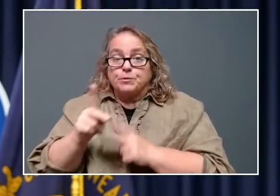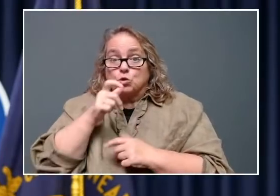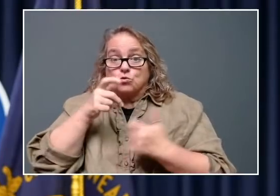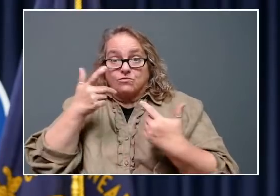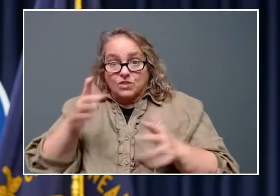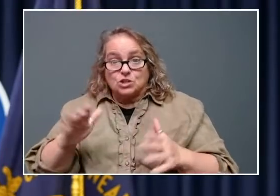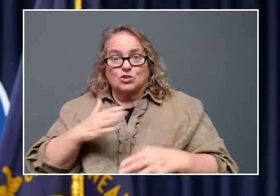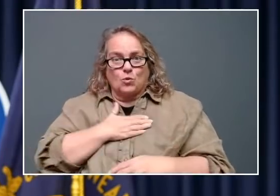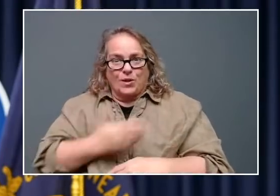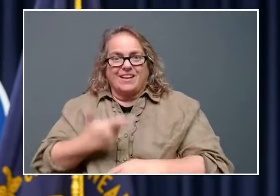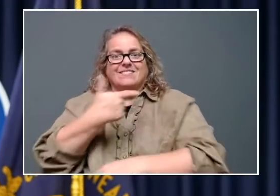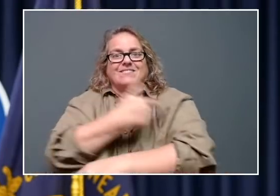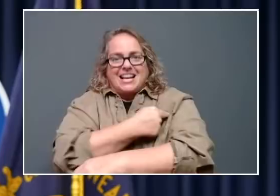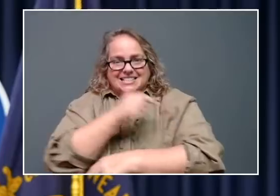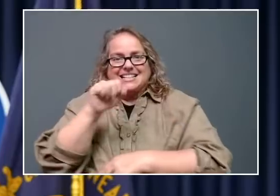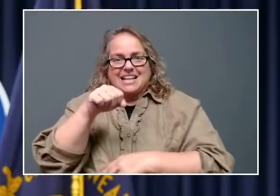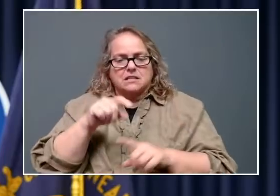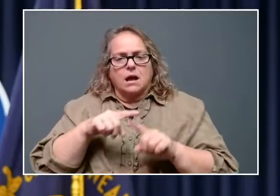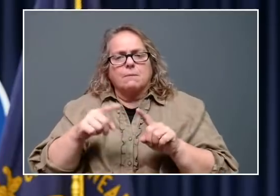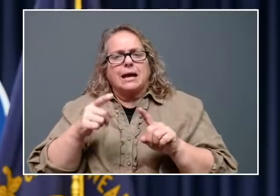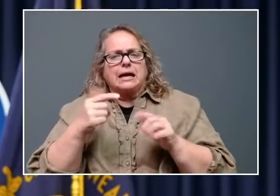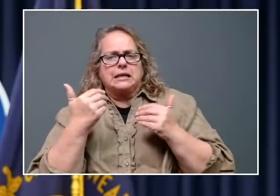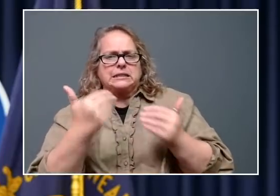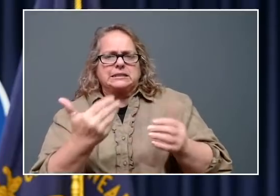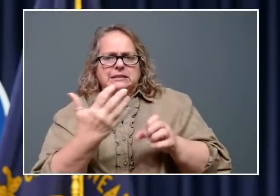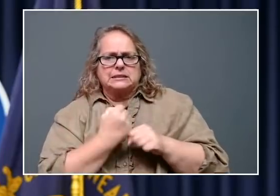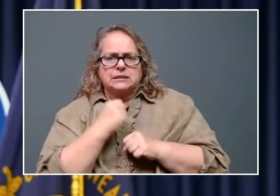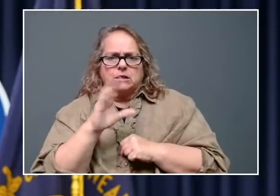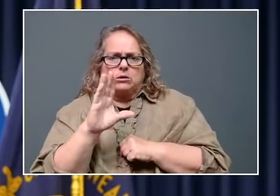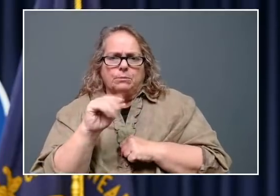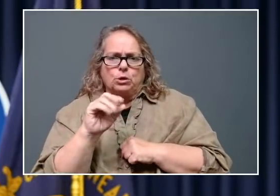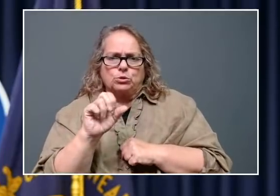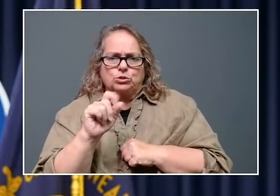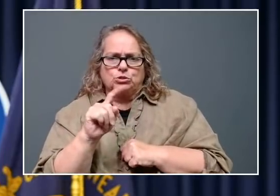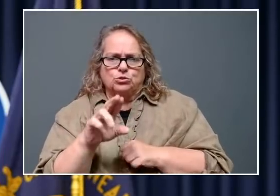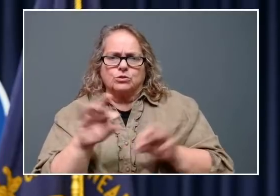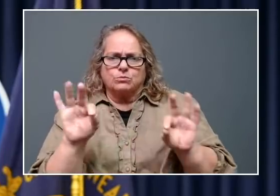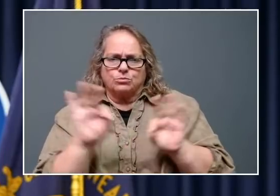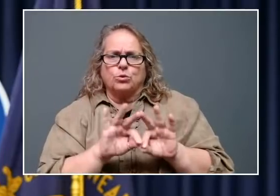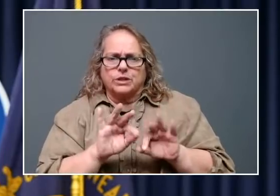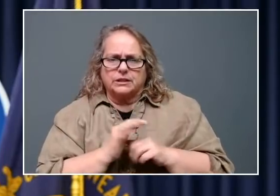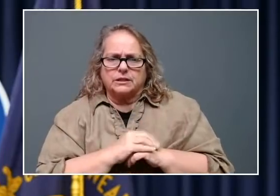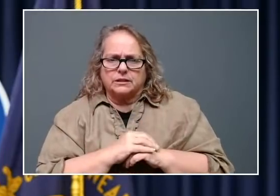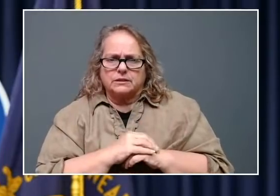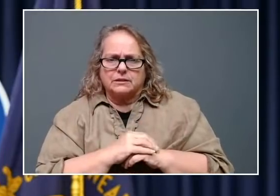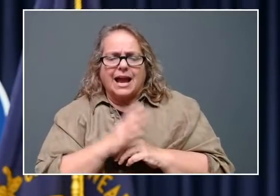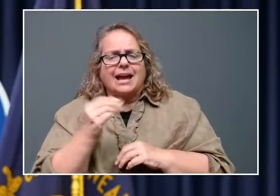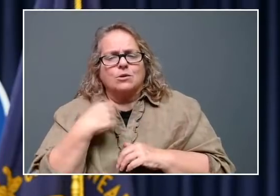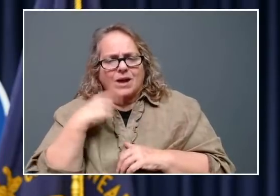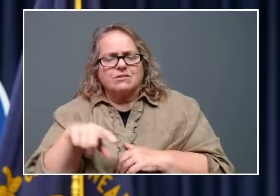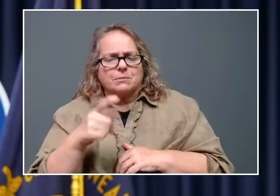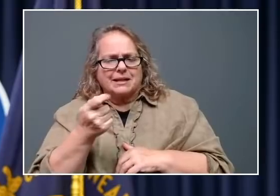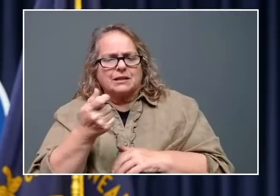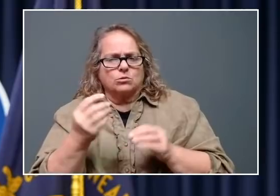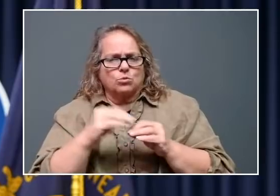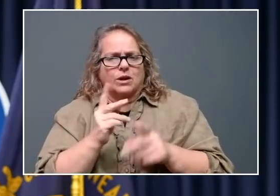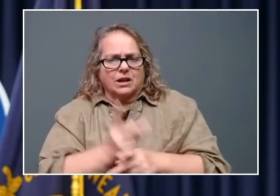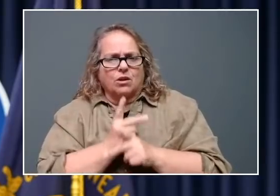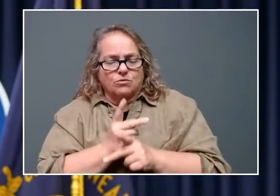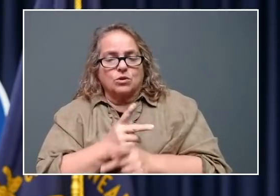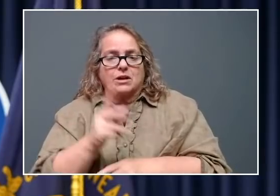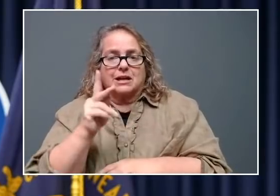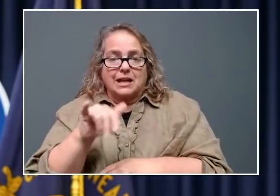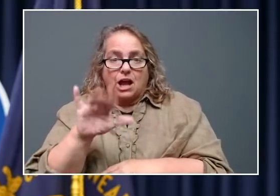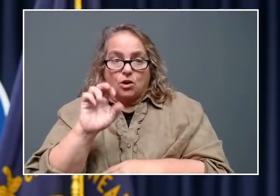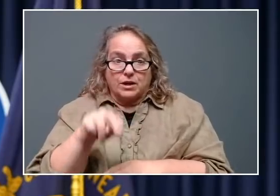need more urgency with it. And then we just got to be a little more careful. Karen? Governor, your hands are